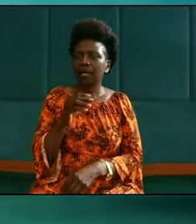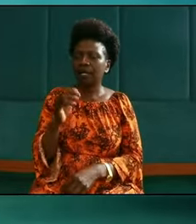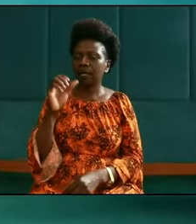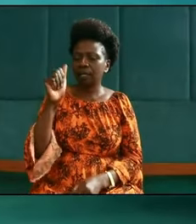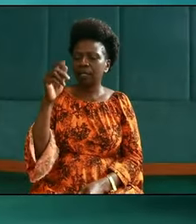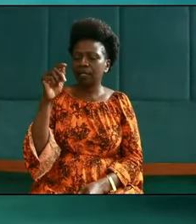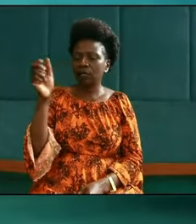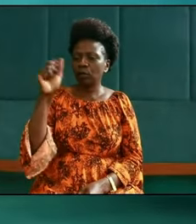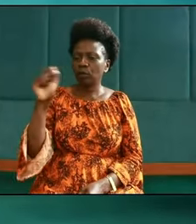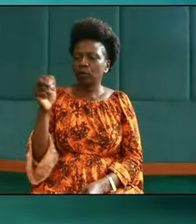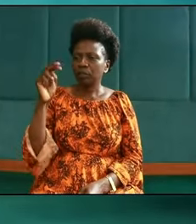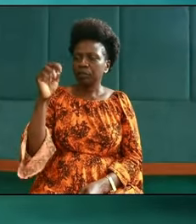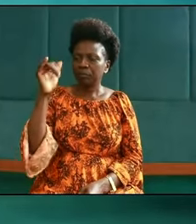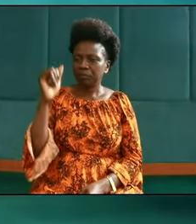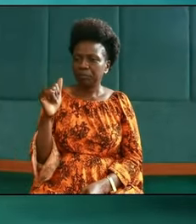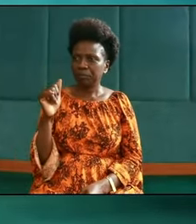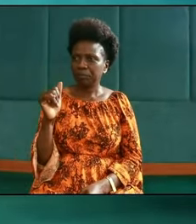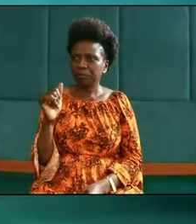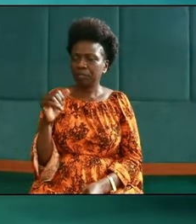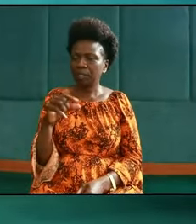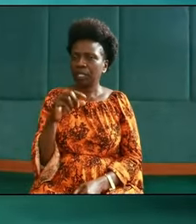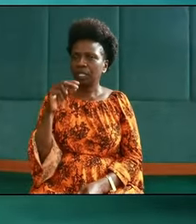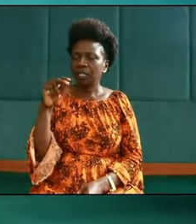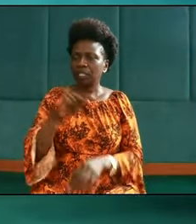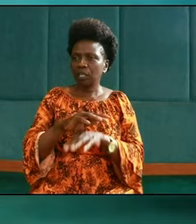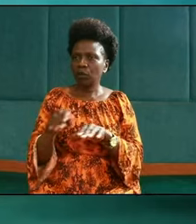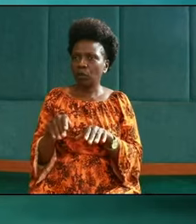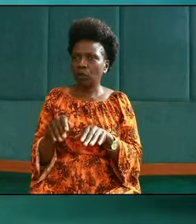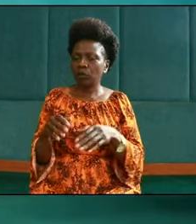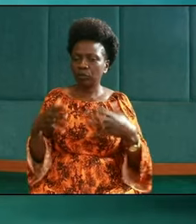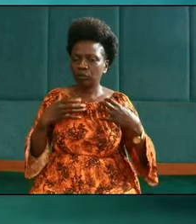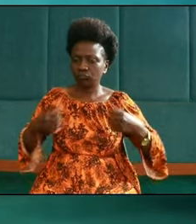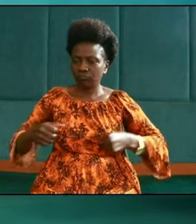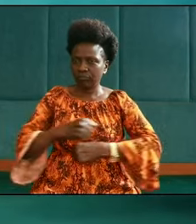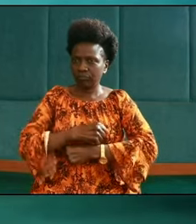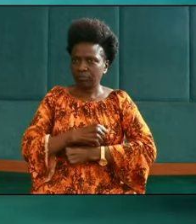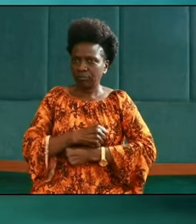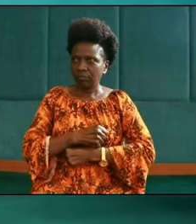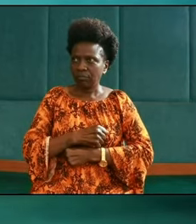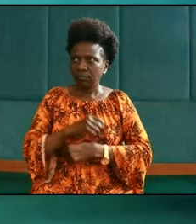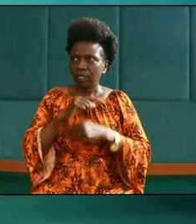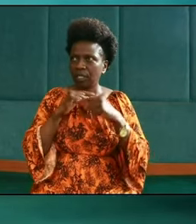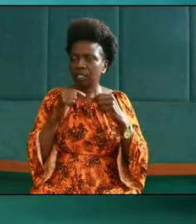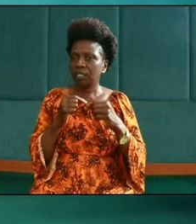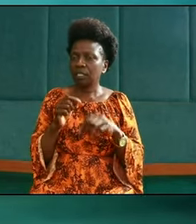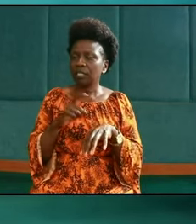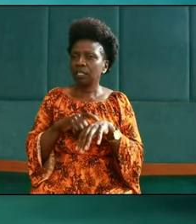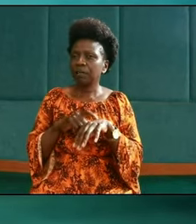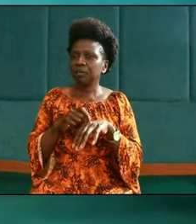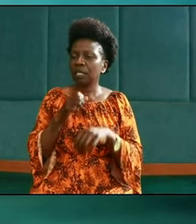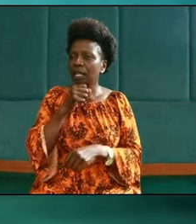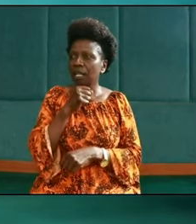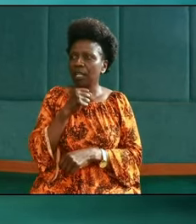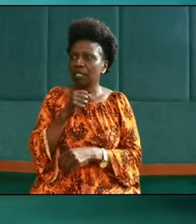dress like the whites, and he had striped suits. At times, I meet some elders